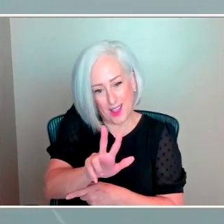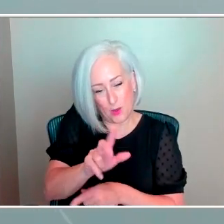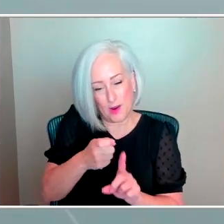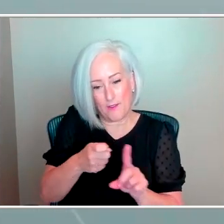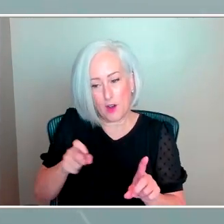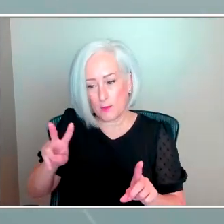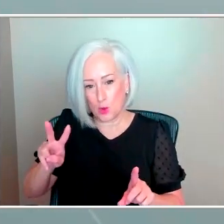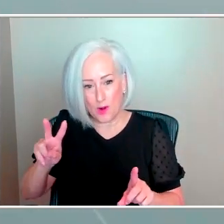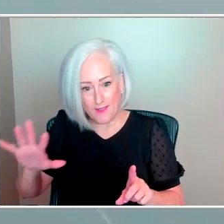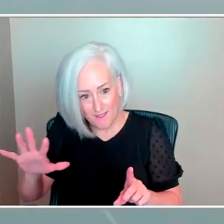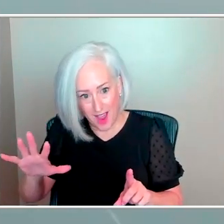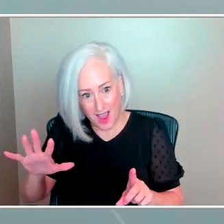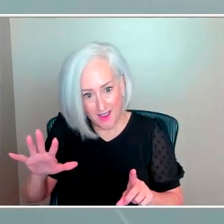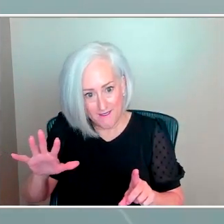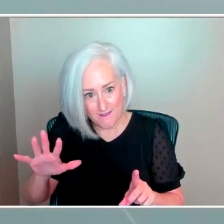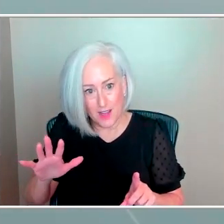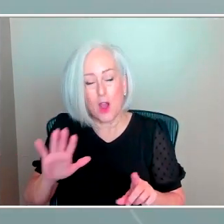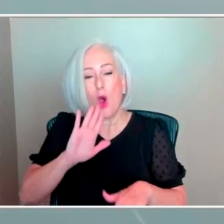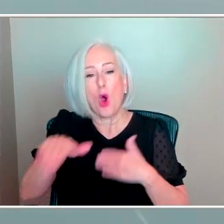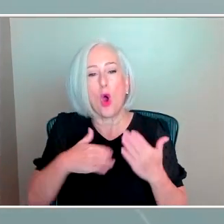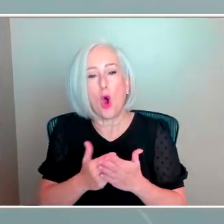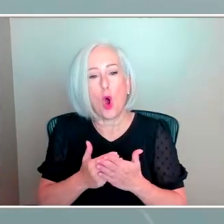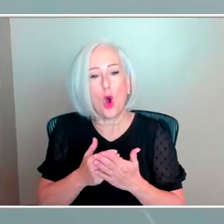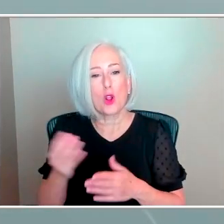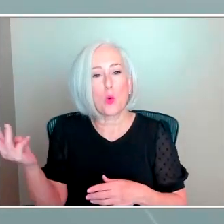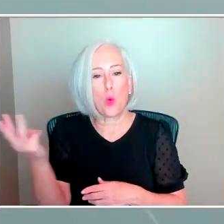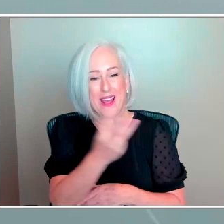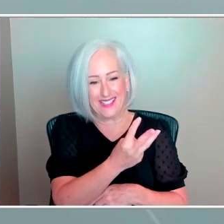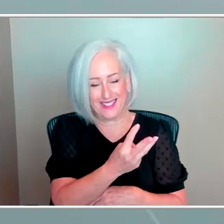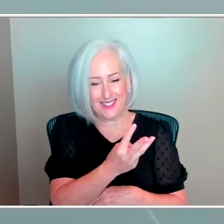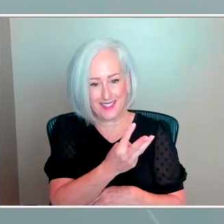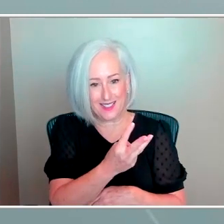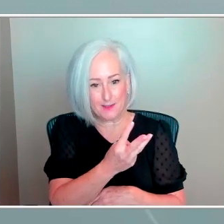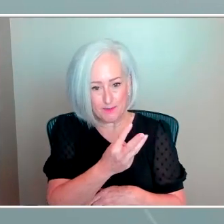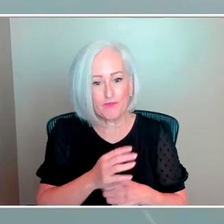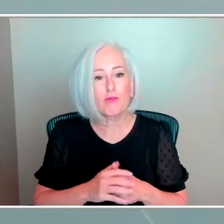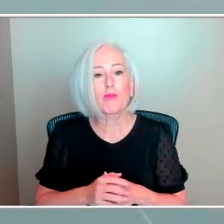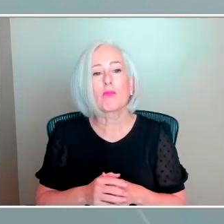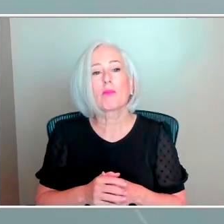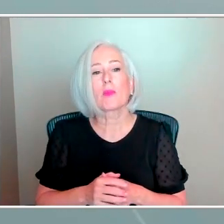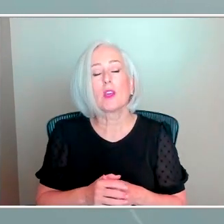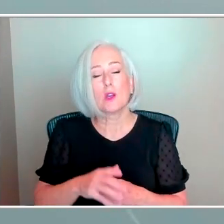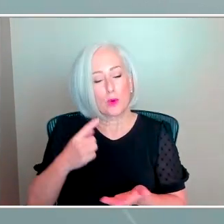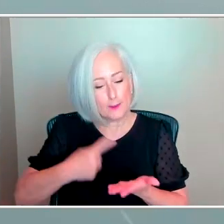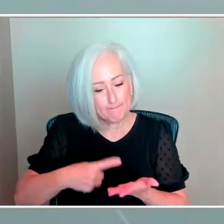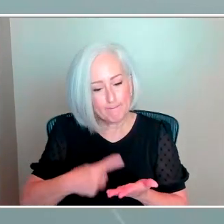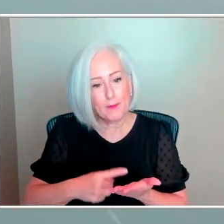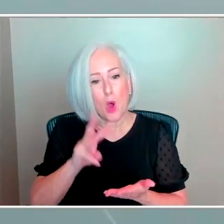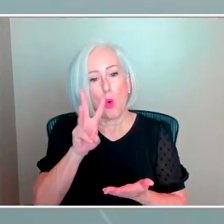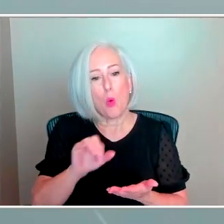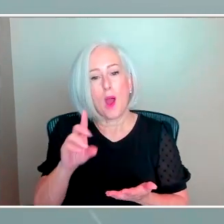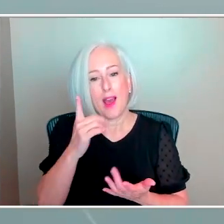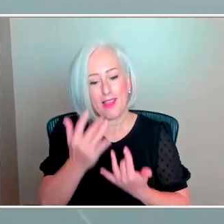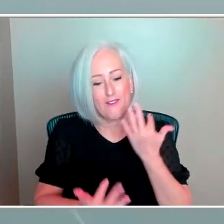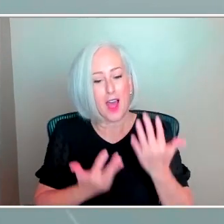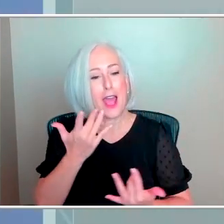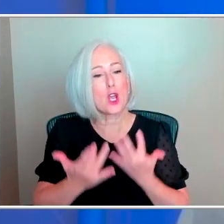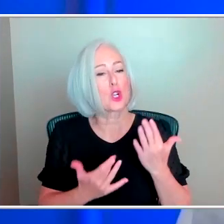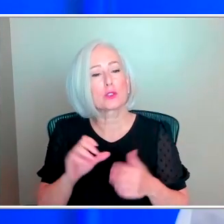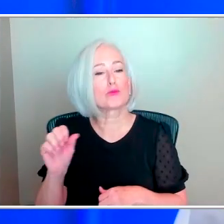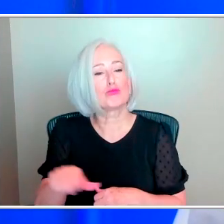short-term particle pollution were in the West. We talked about the wildfires. What else? Well, out there